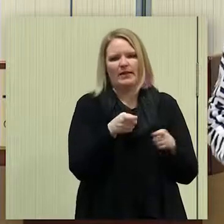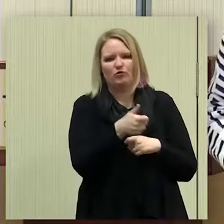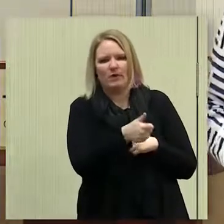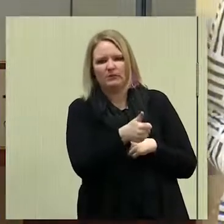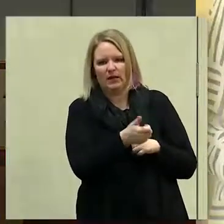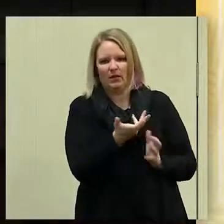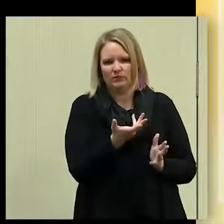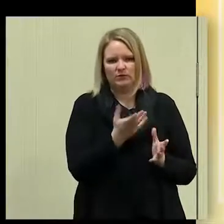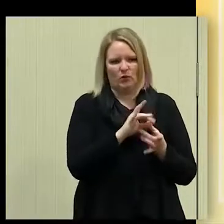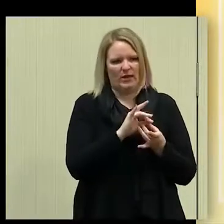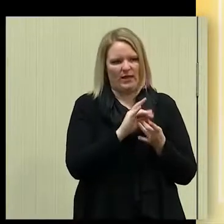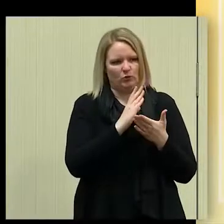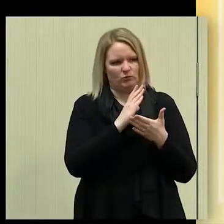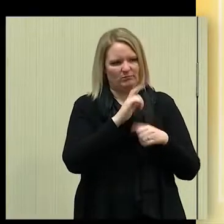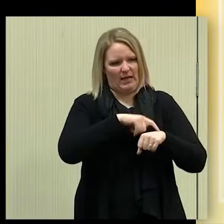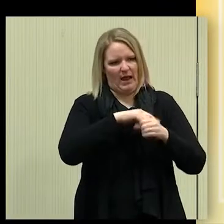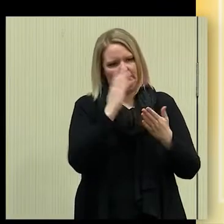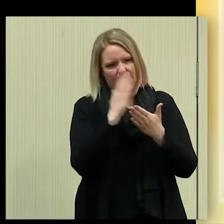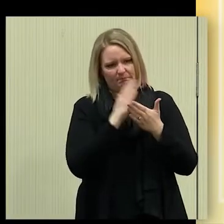disabilities.